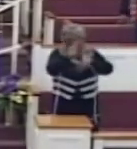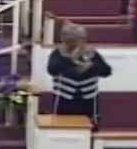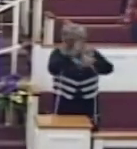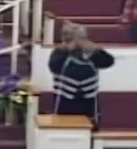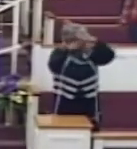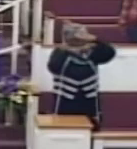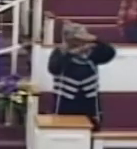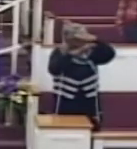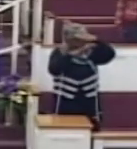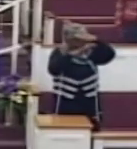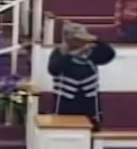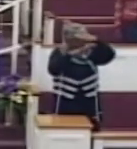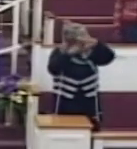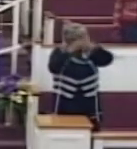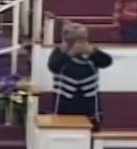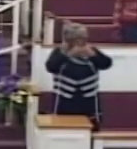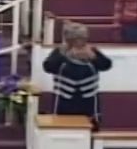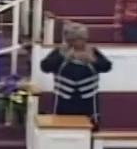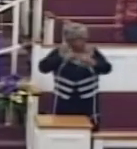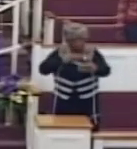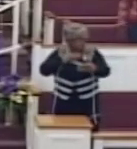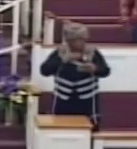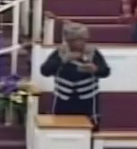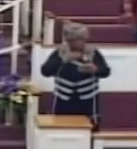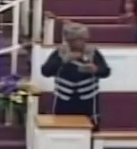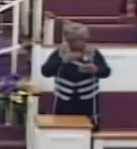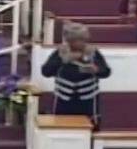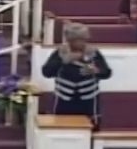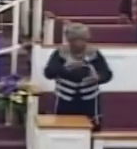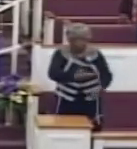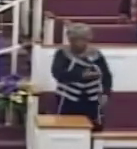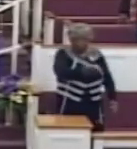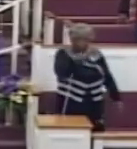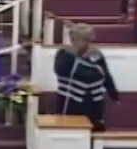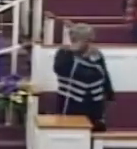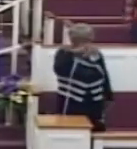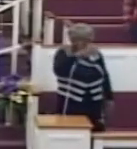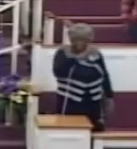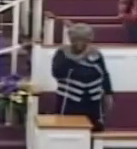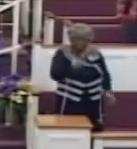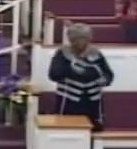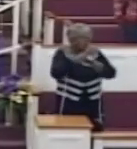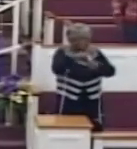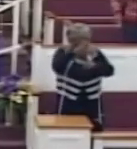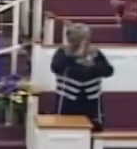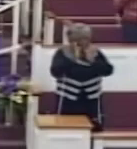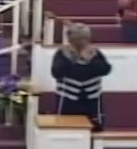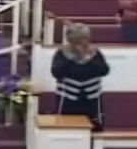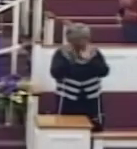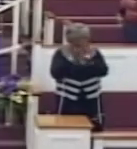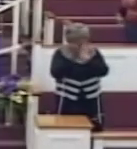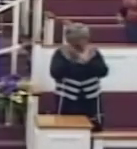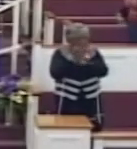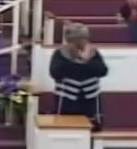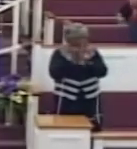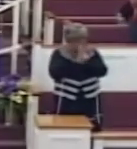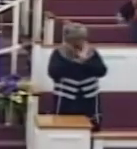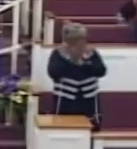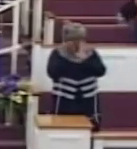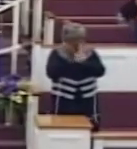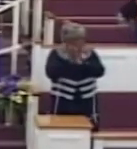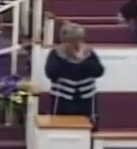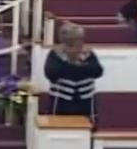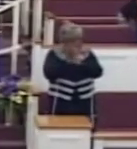You gotta see it before you see it. Let's give God a hand praise. Amen.